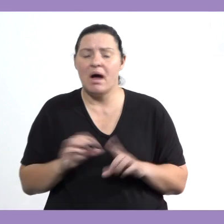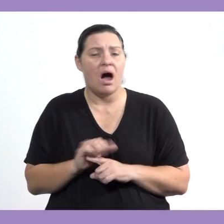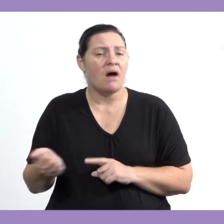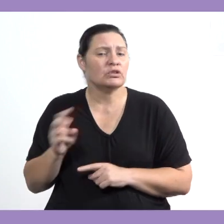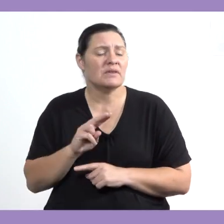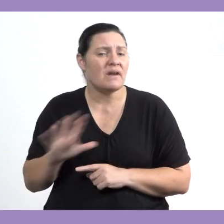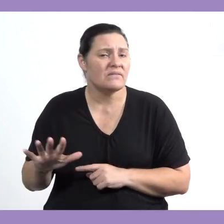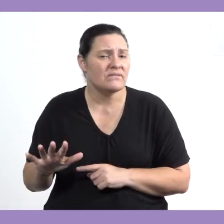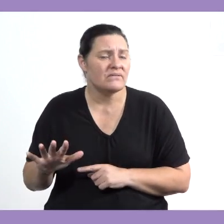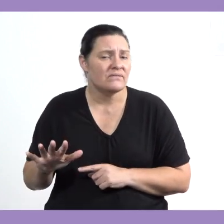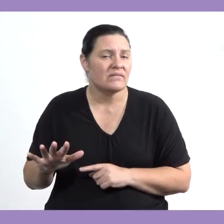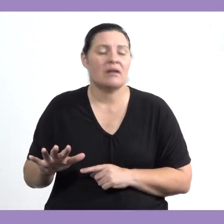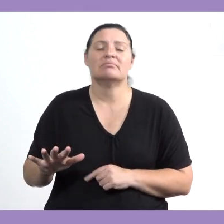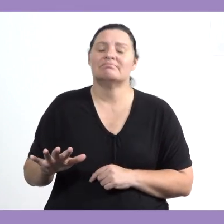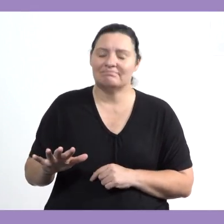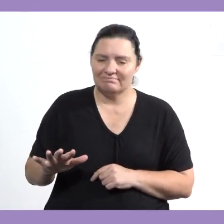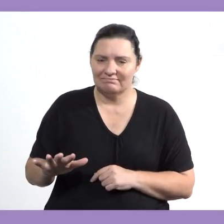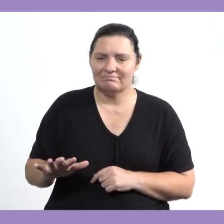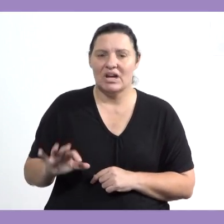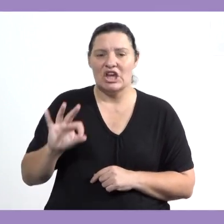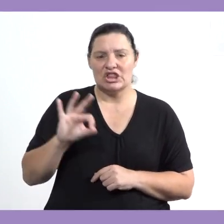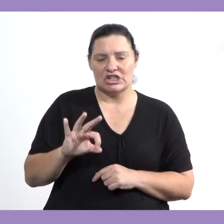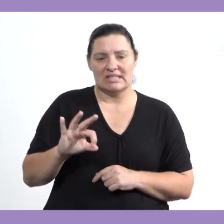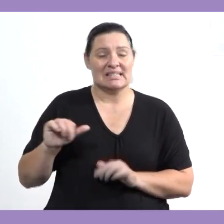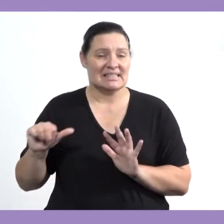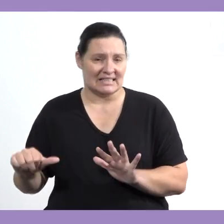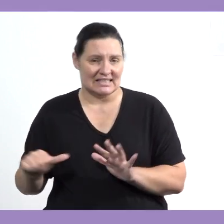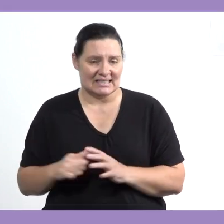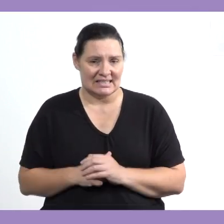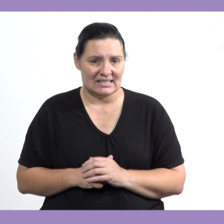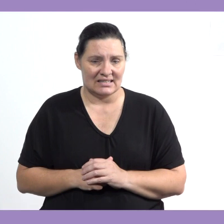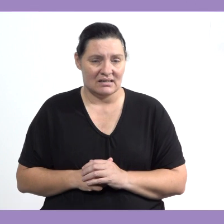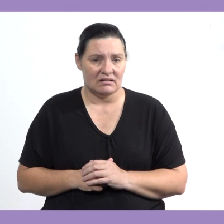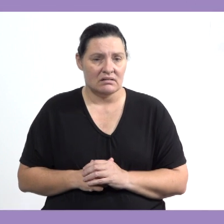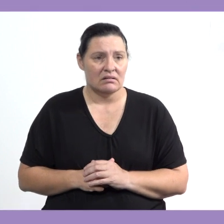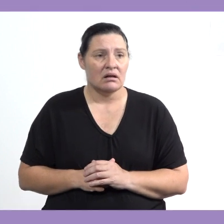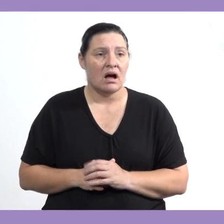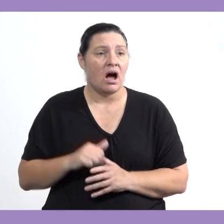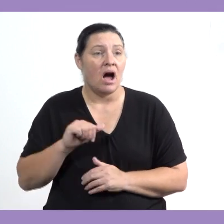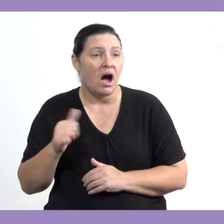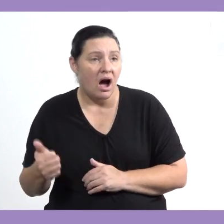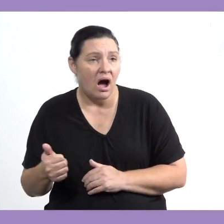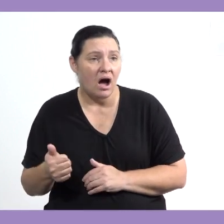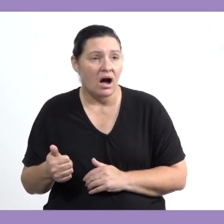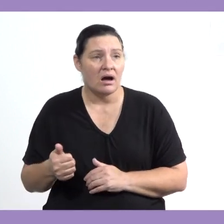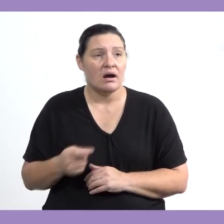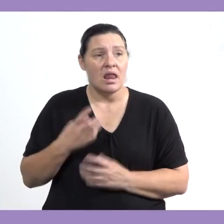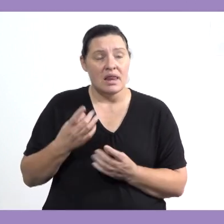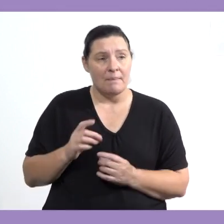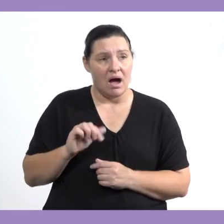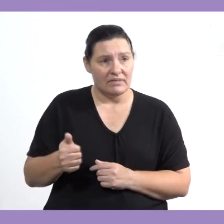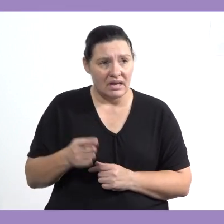number would come after 25? That would be 36. And what is the third one that comes